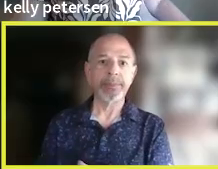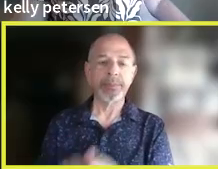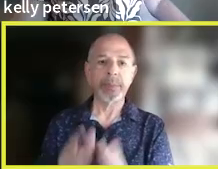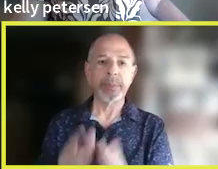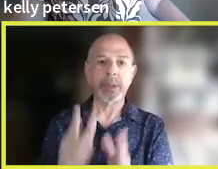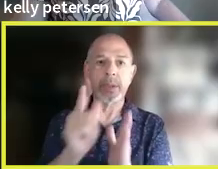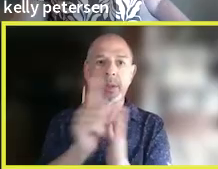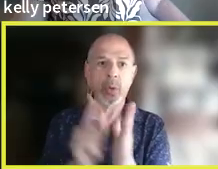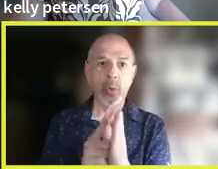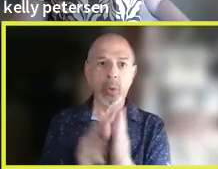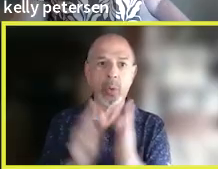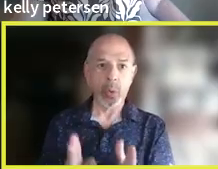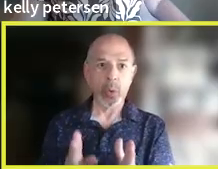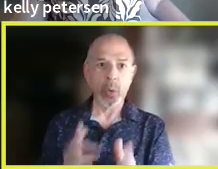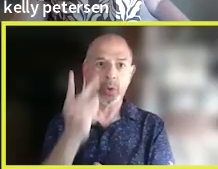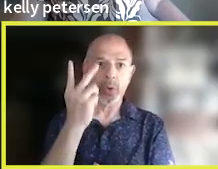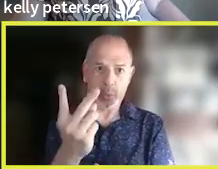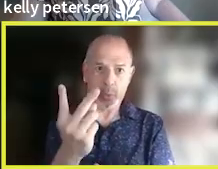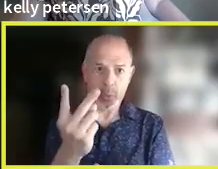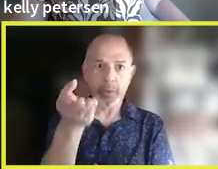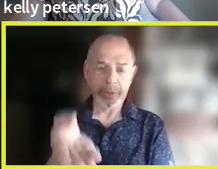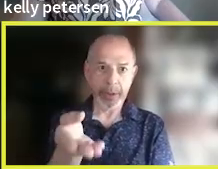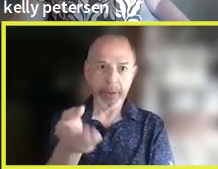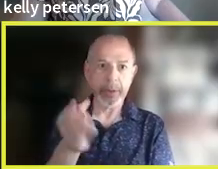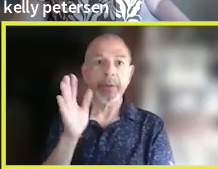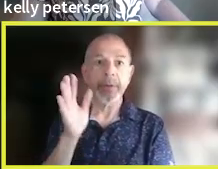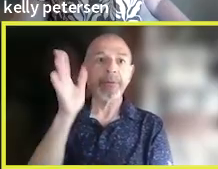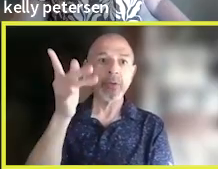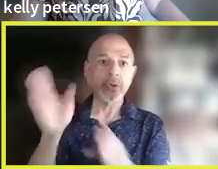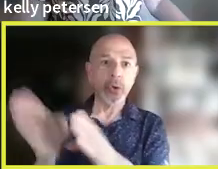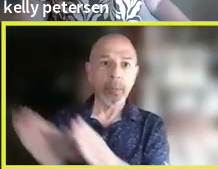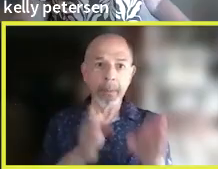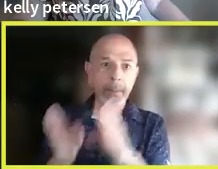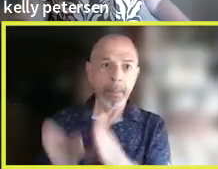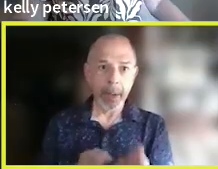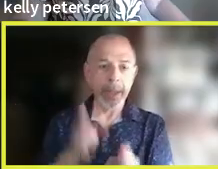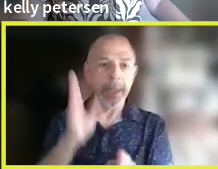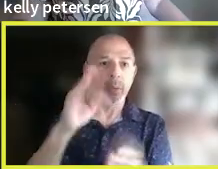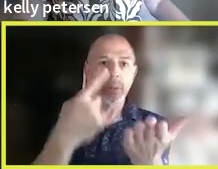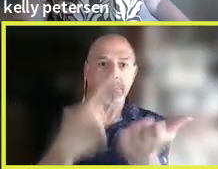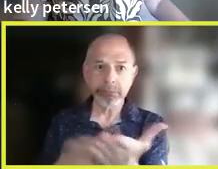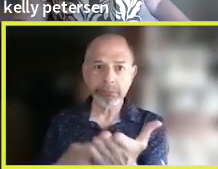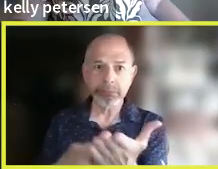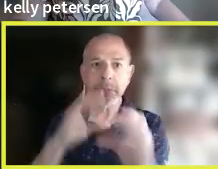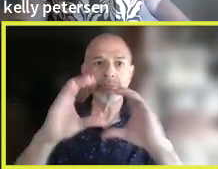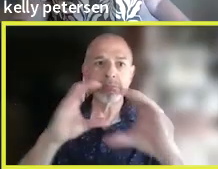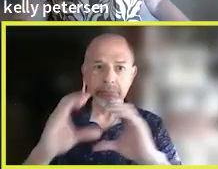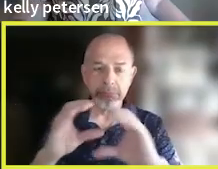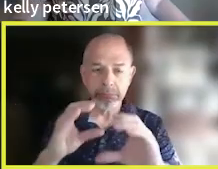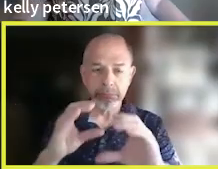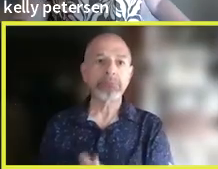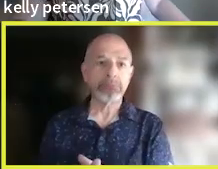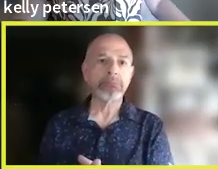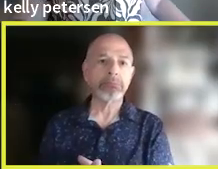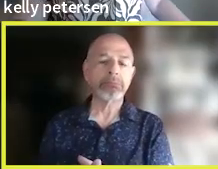coming to talk about future planning. So if anybody's interested, I'll put the link in the chat and I'll also send it to